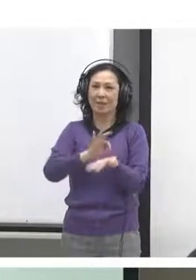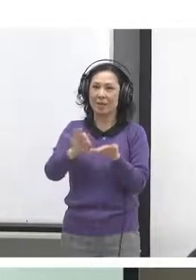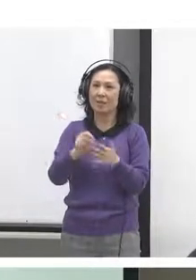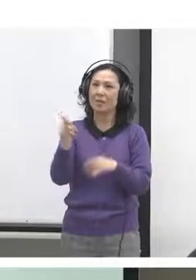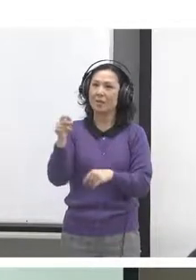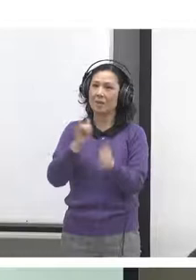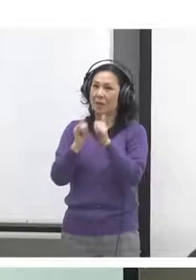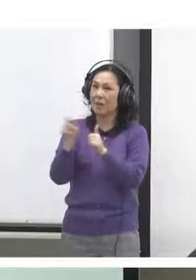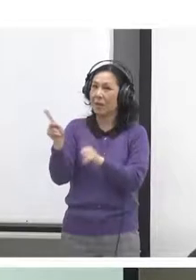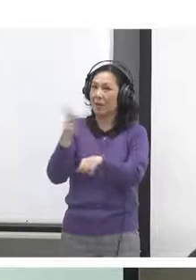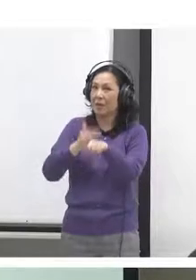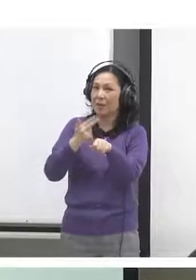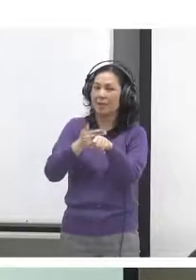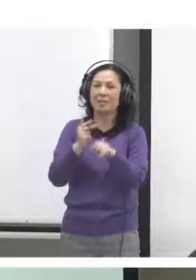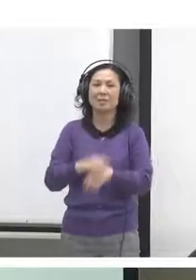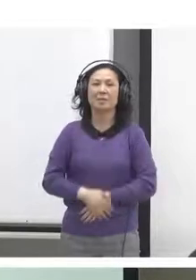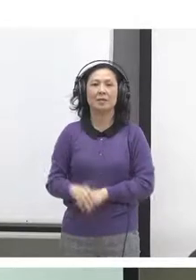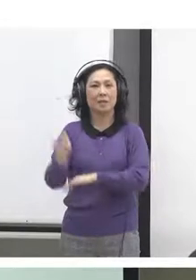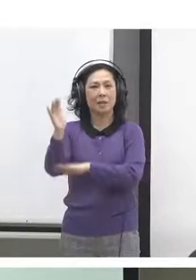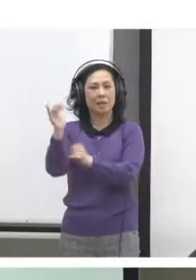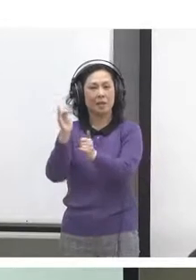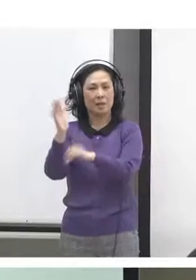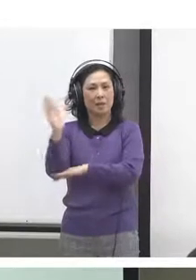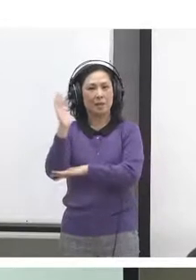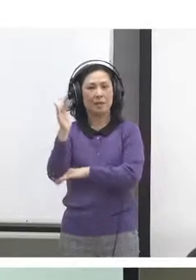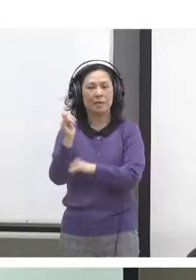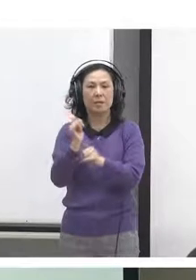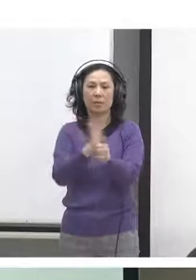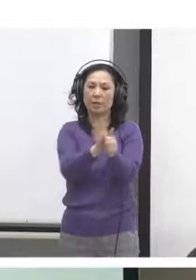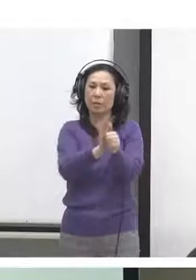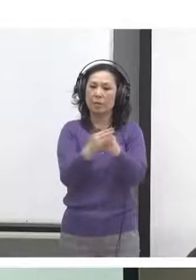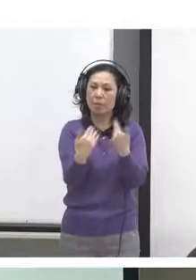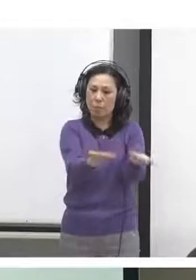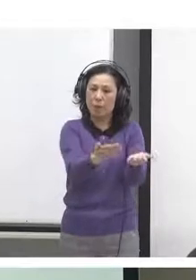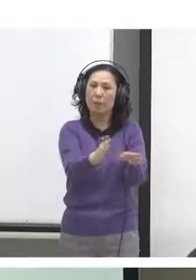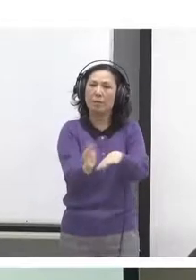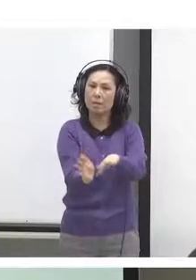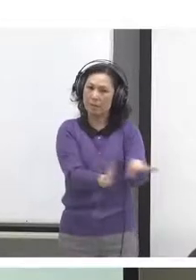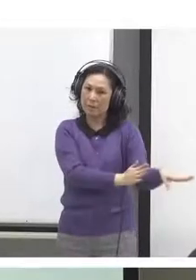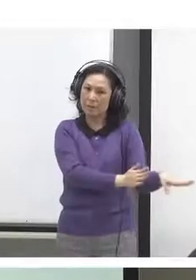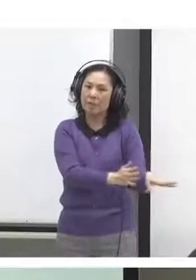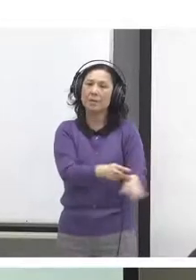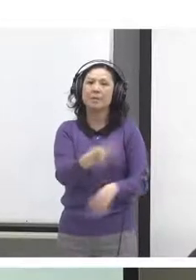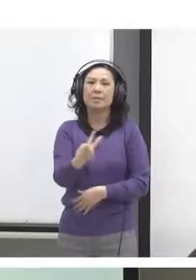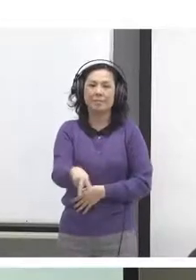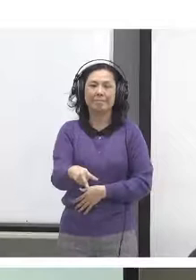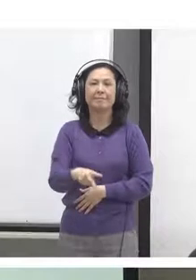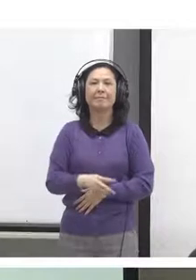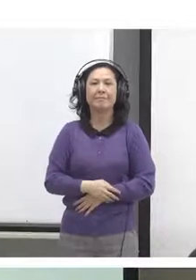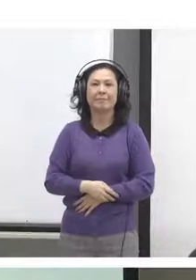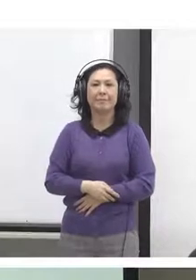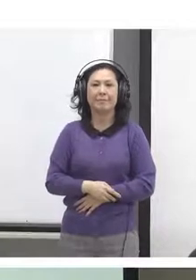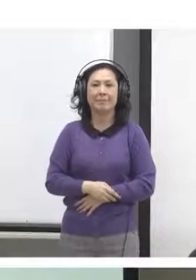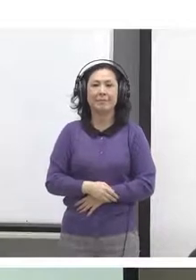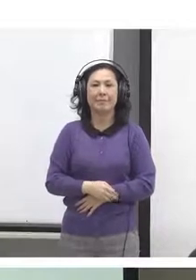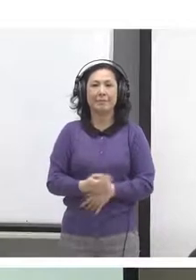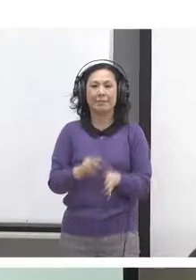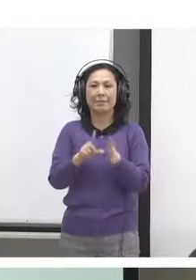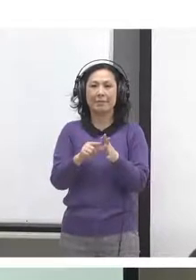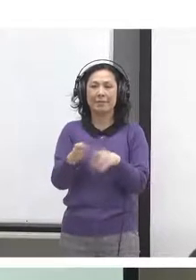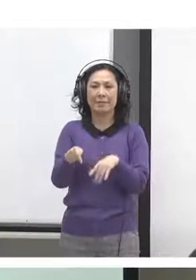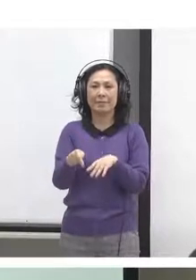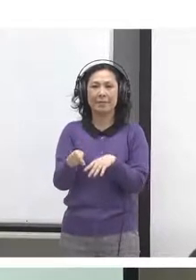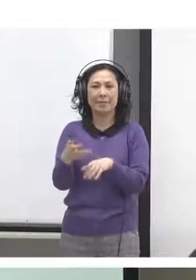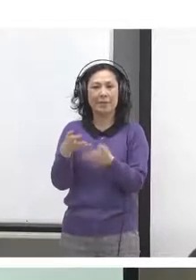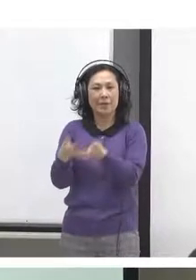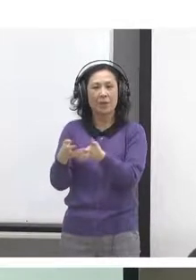social services. We are focusing on non-profit organizations in this project.